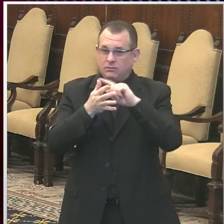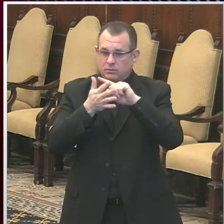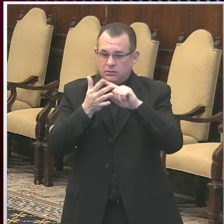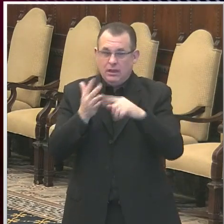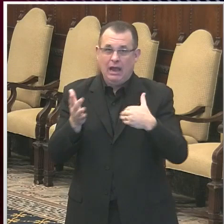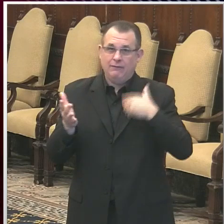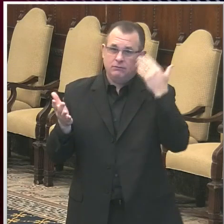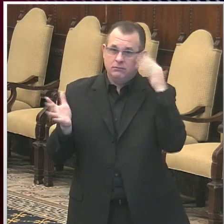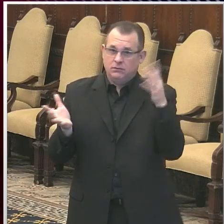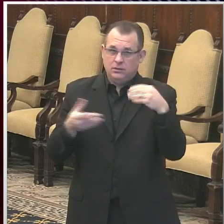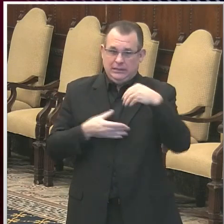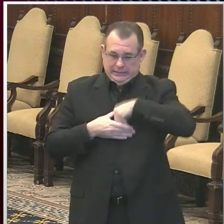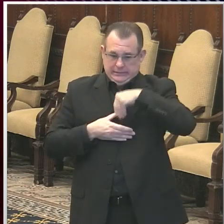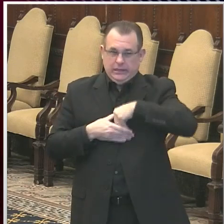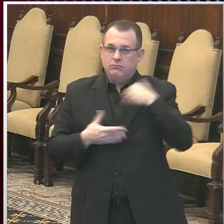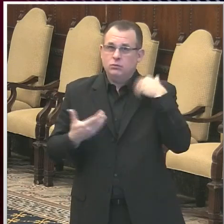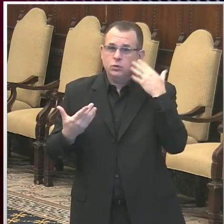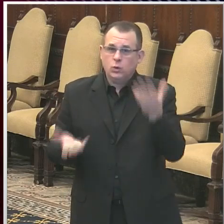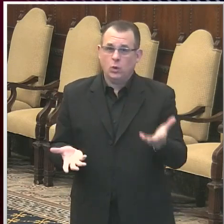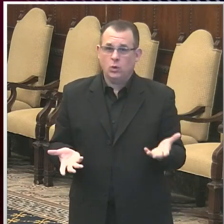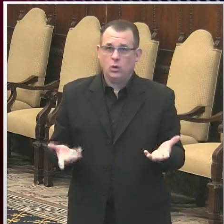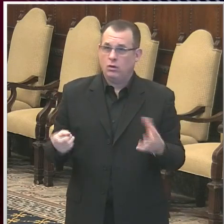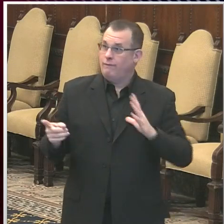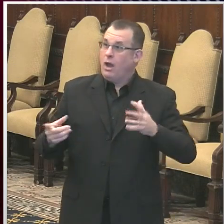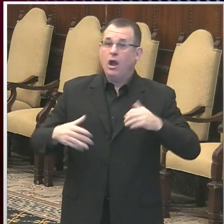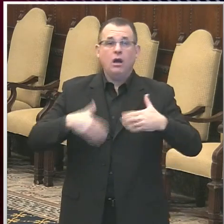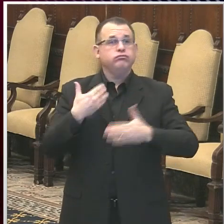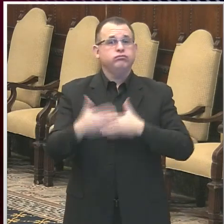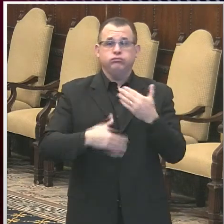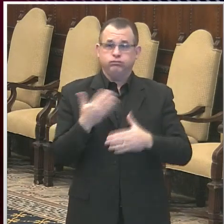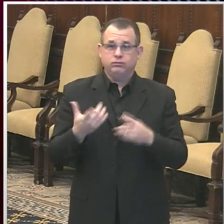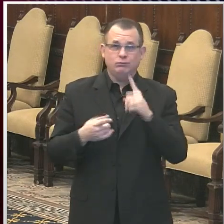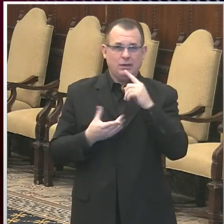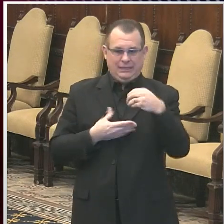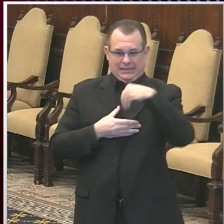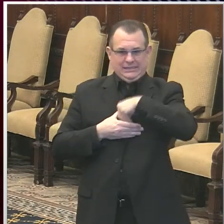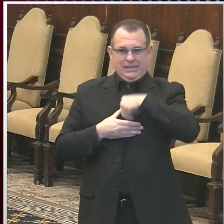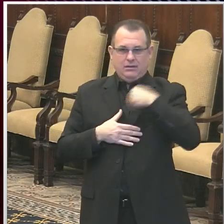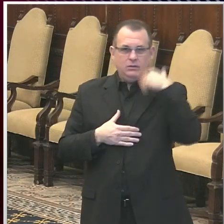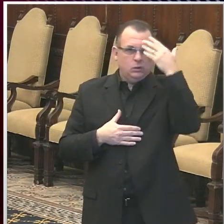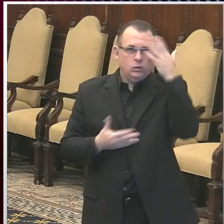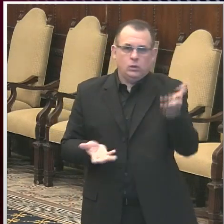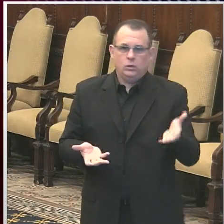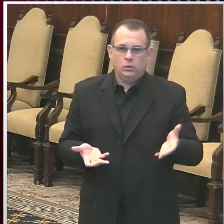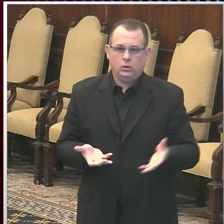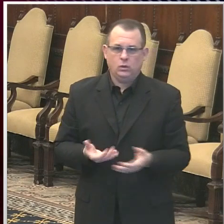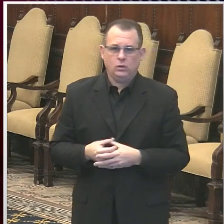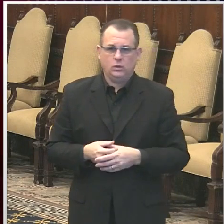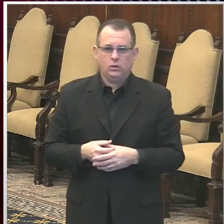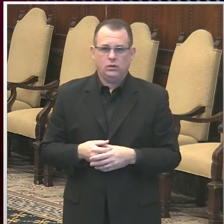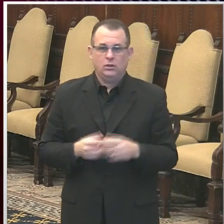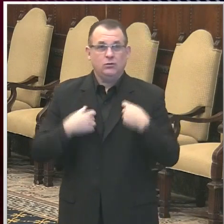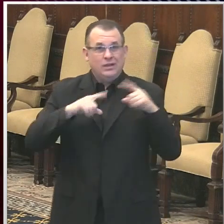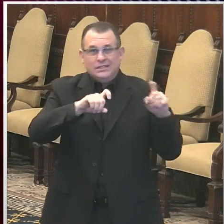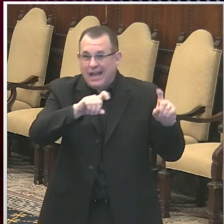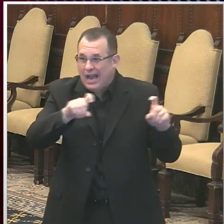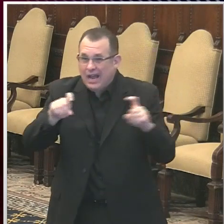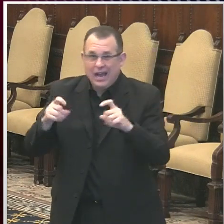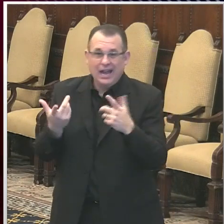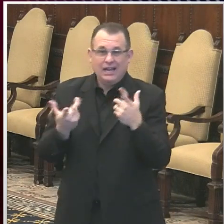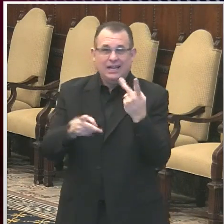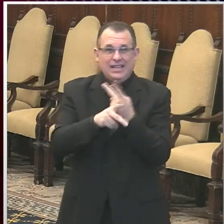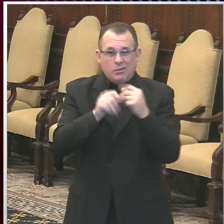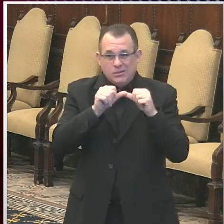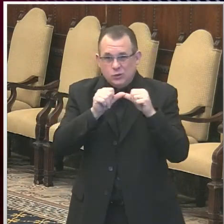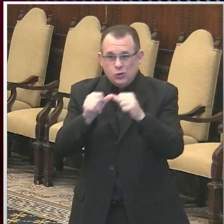who have no symptoms or having mild symptoms. But if we're testing a consistent fraction of the people out there, then at least the graph that